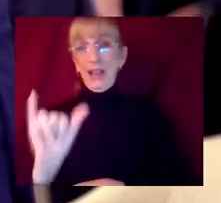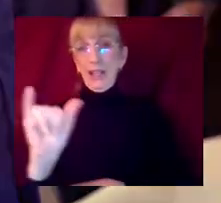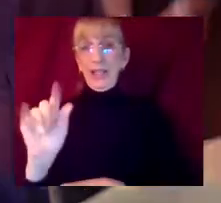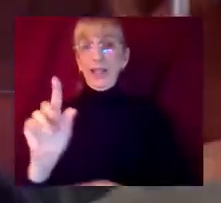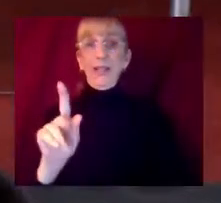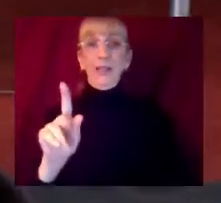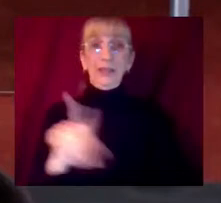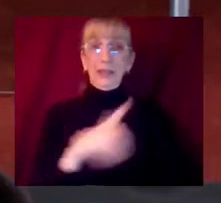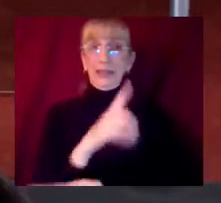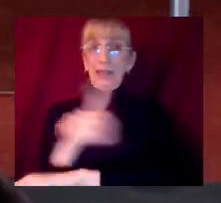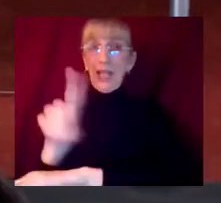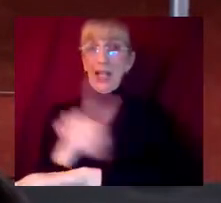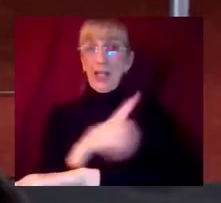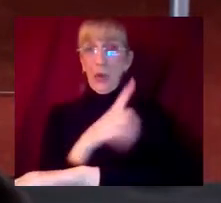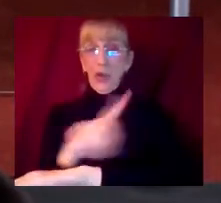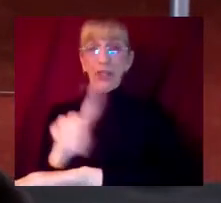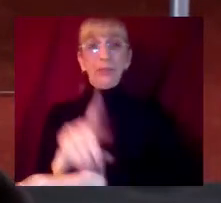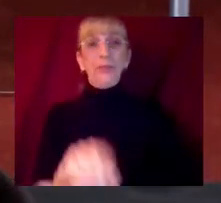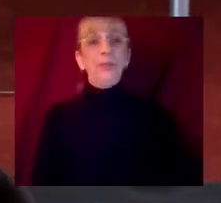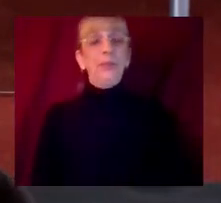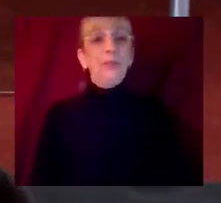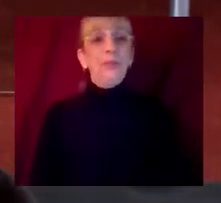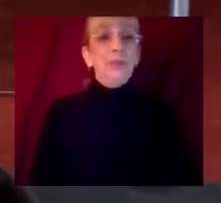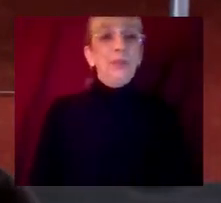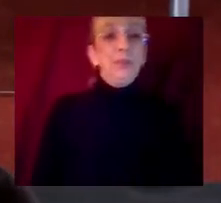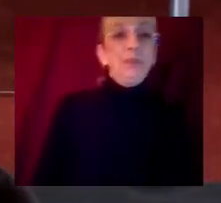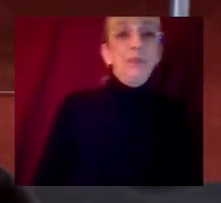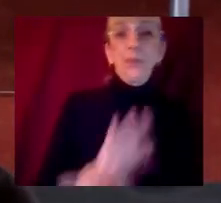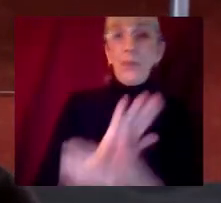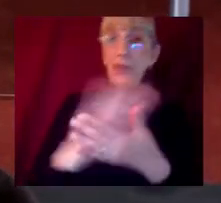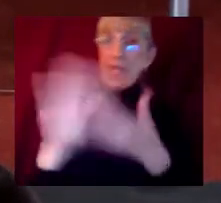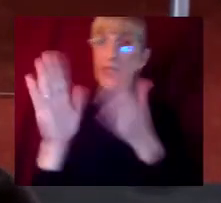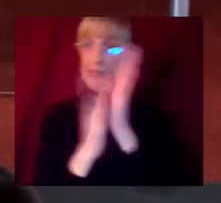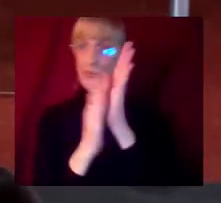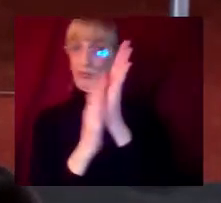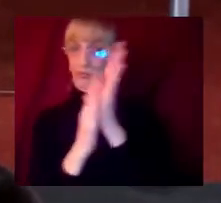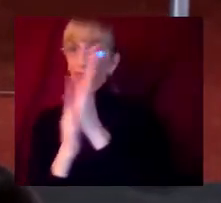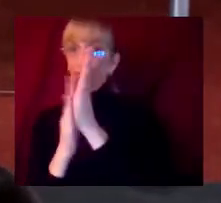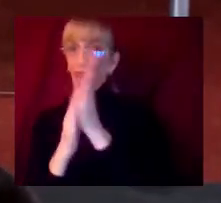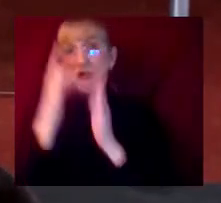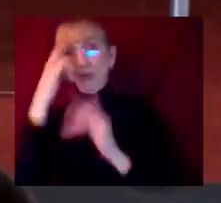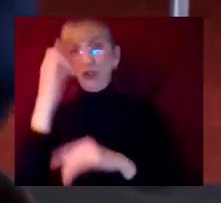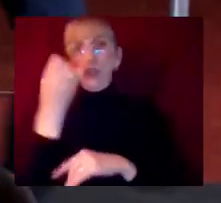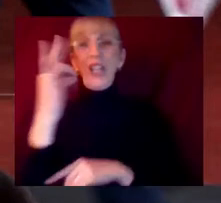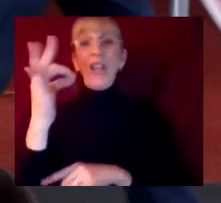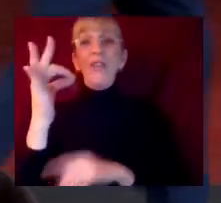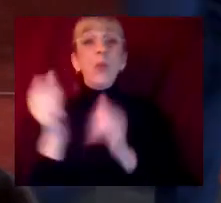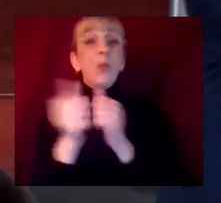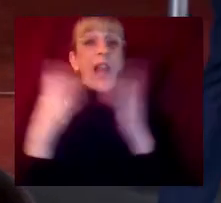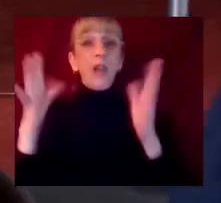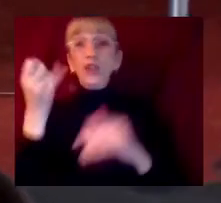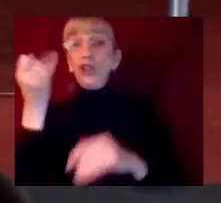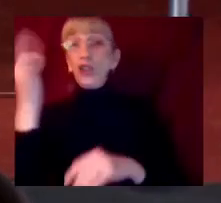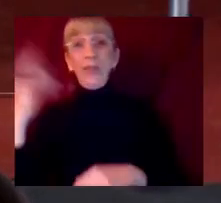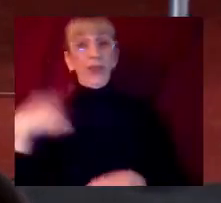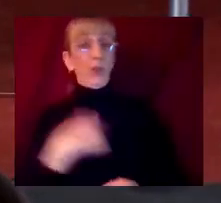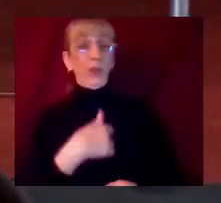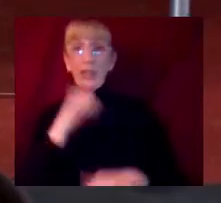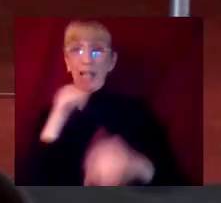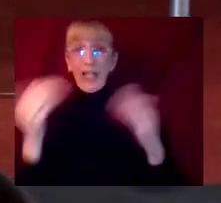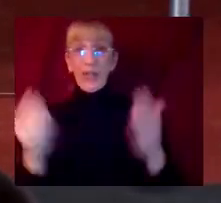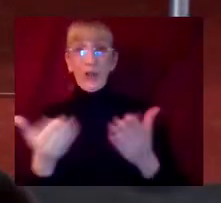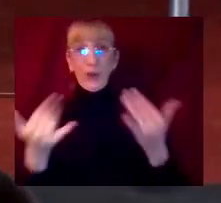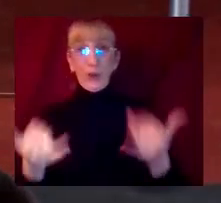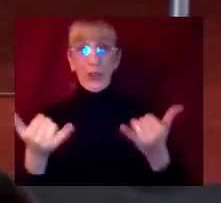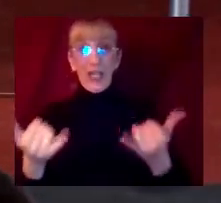How about a nice hand for Jeff? Thank you. Without him, we wouldn't even be here today. He's done